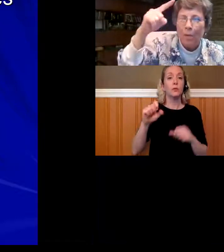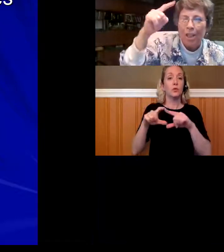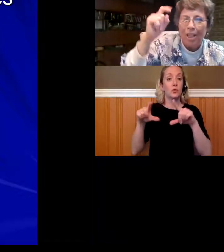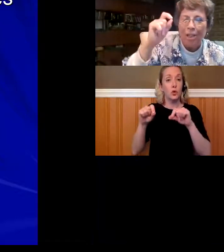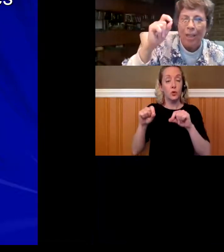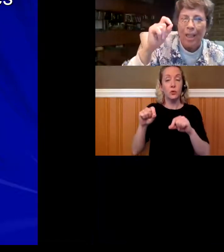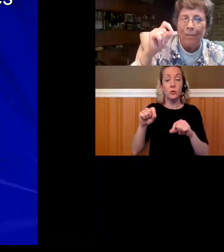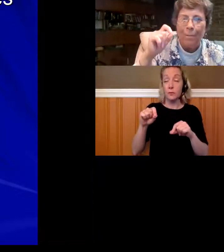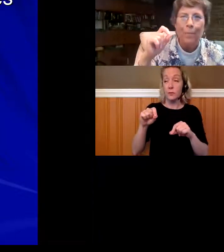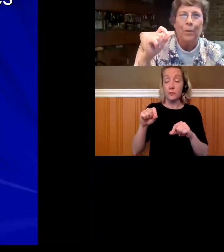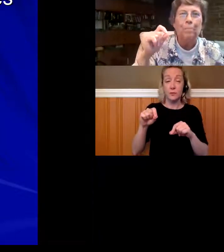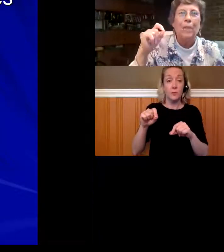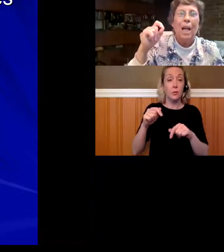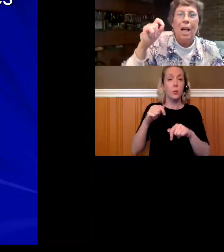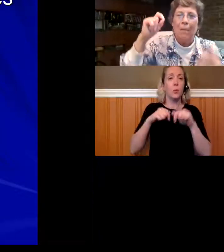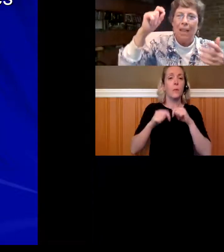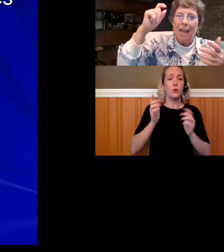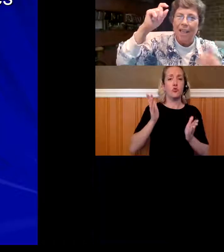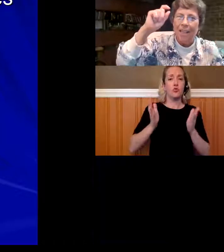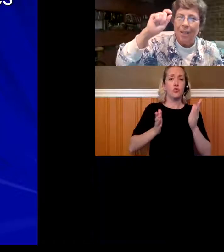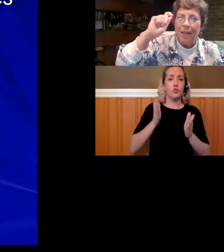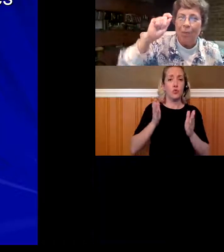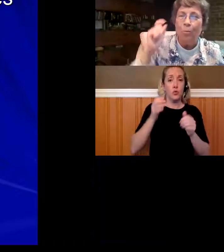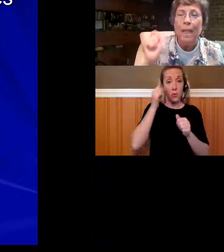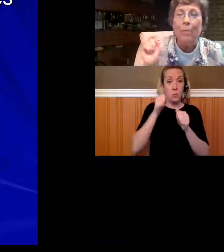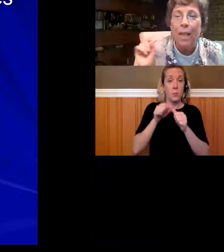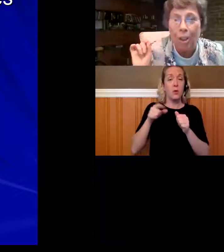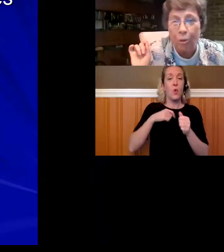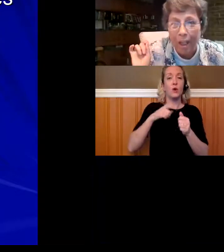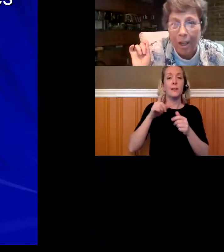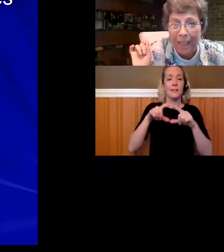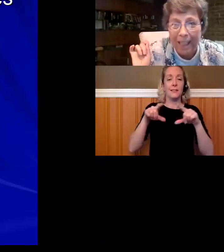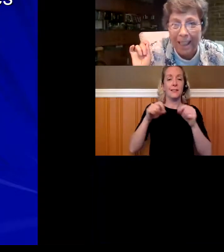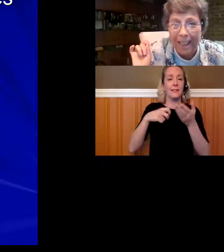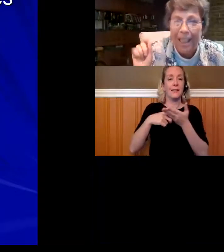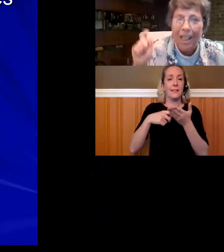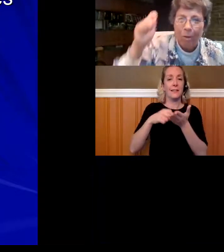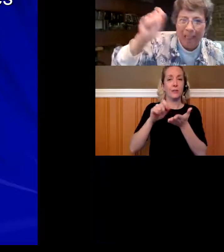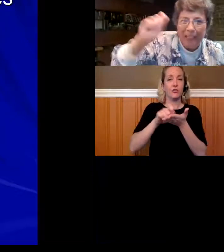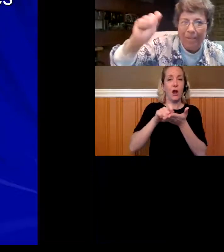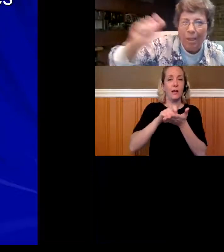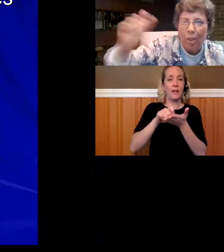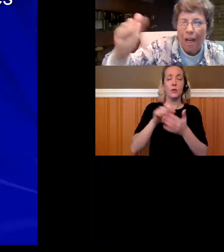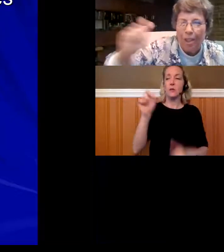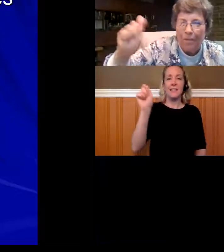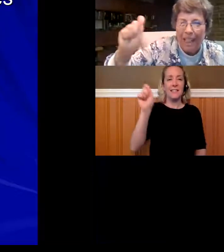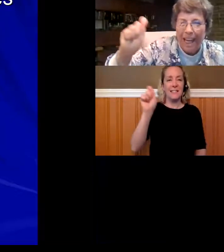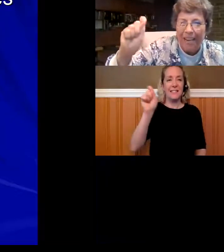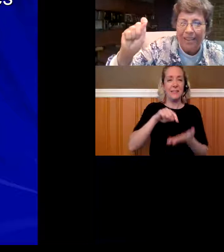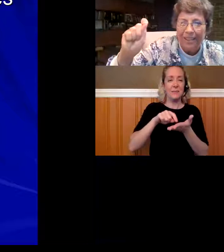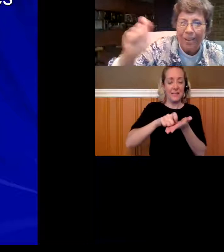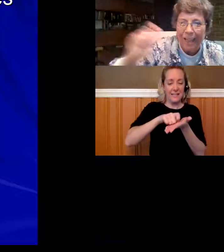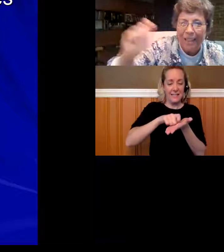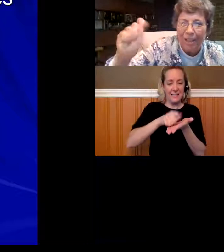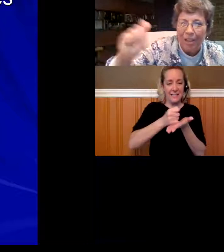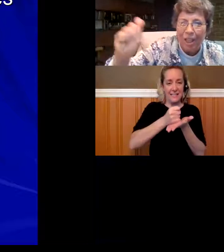remember, and that's he wanted scratch off tickets. So he did kind of a little scratch off in the air. So he kind of did a little gesture, and she